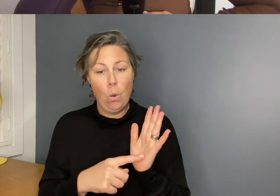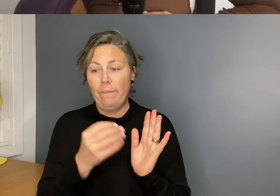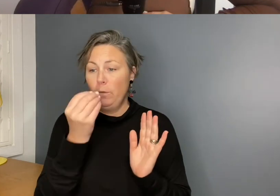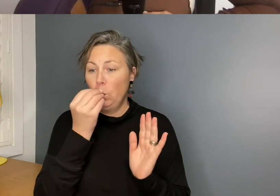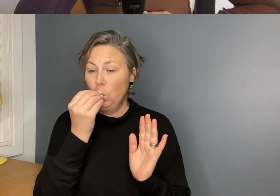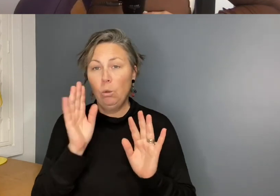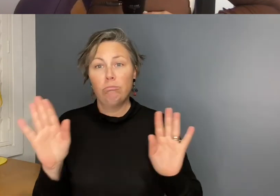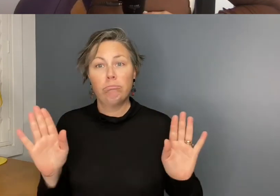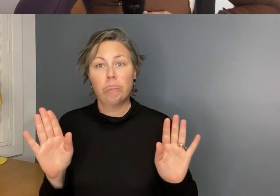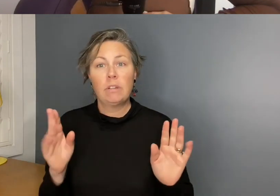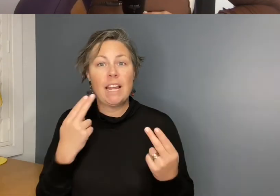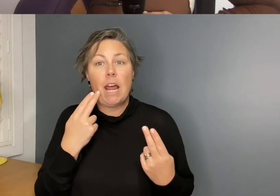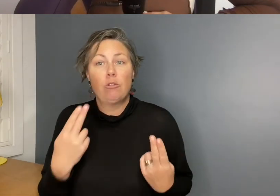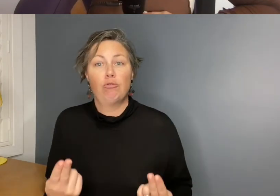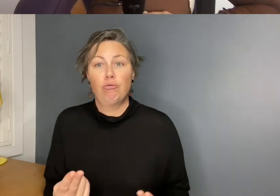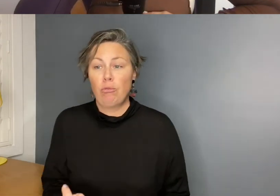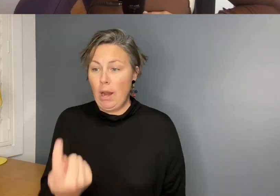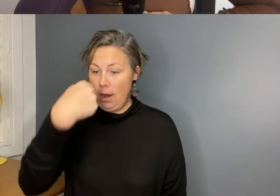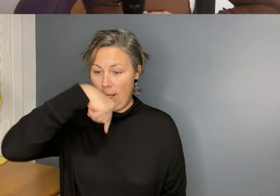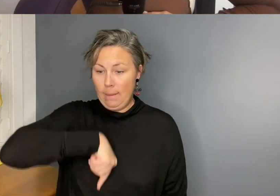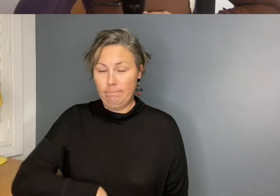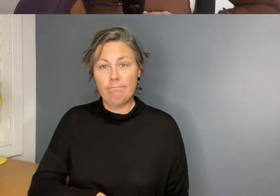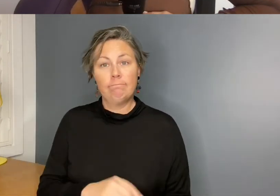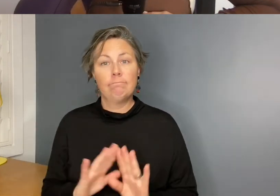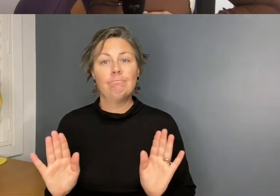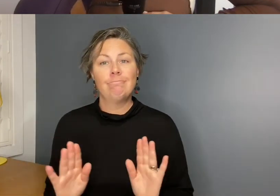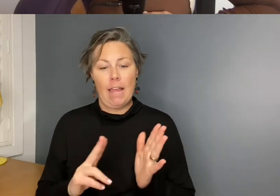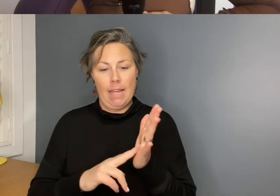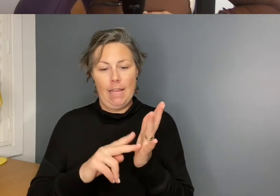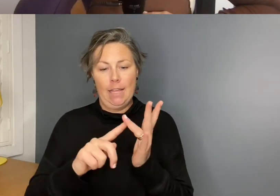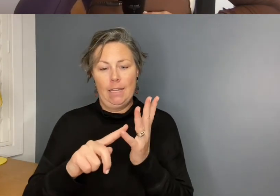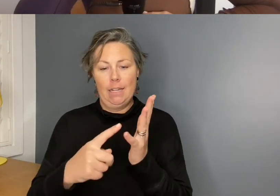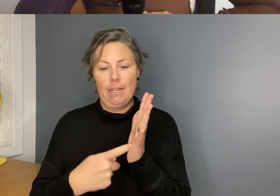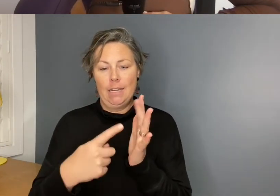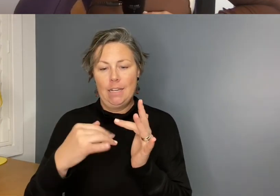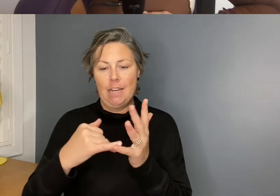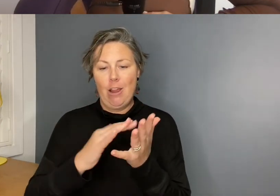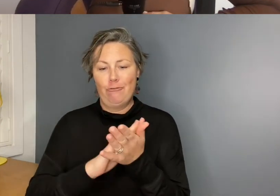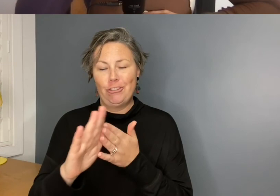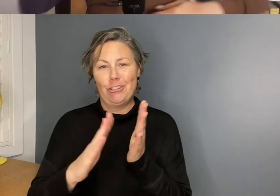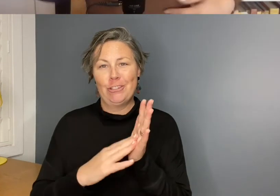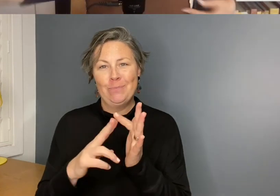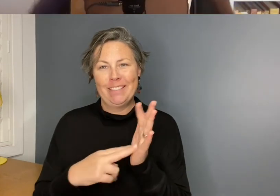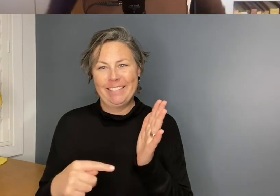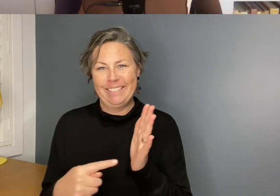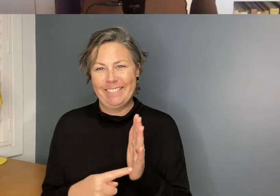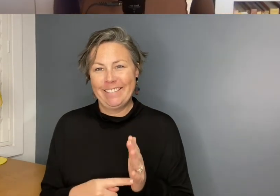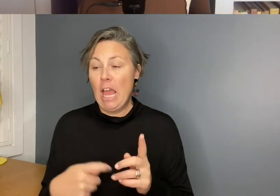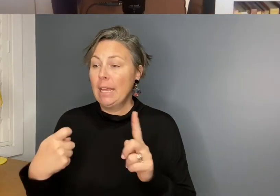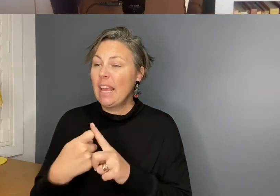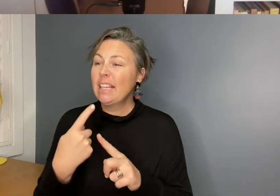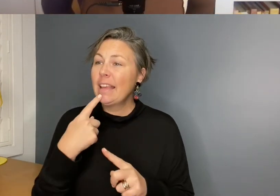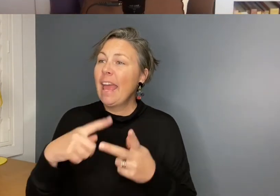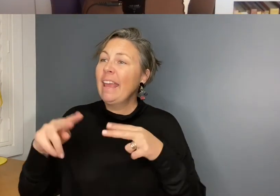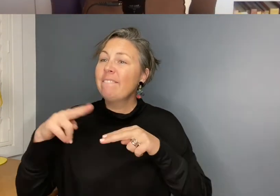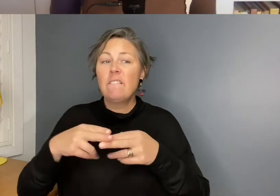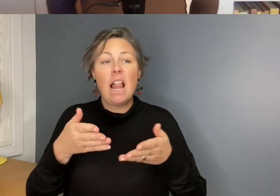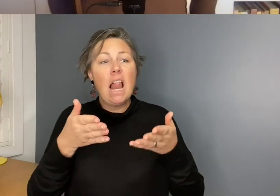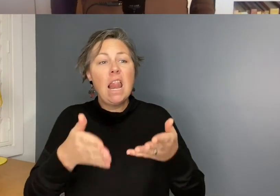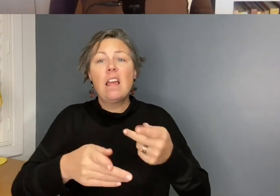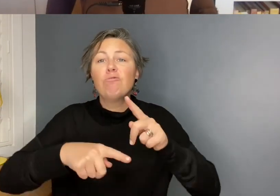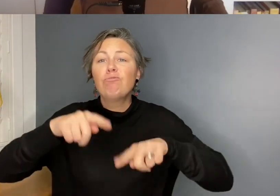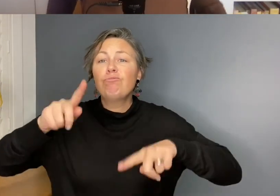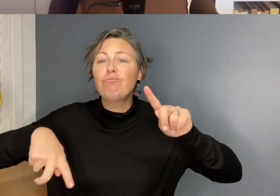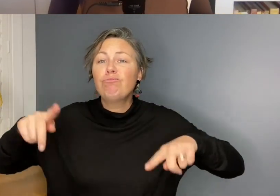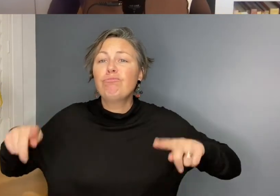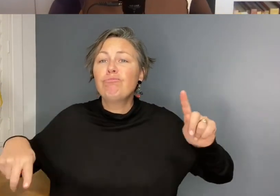enjoy putting into our body, and it gives nourishment to us. Yeah. Love it. So Great good. advice. And I think if you let them have that variety, even foods that,